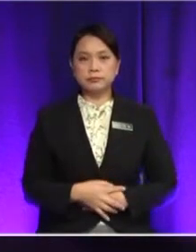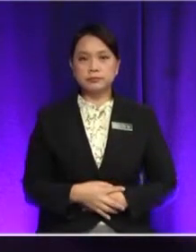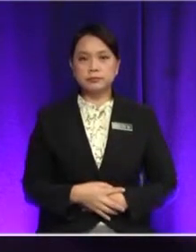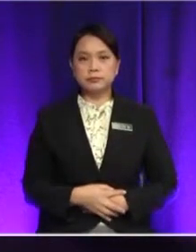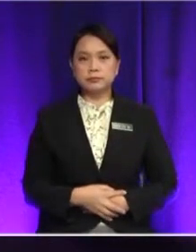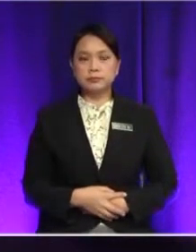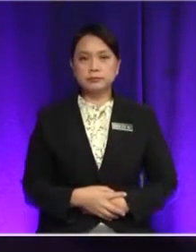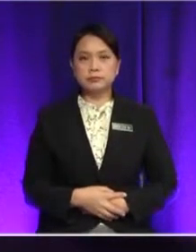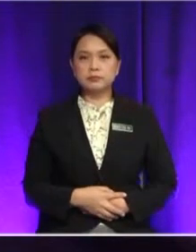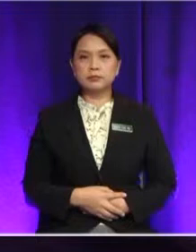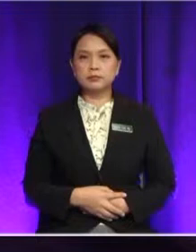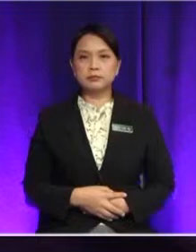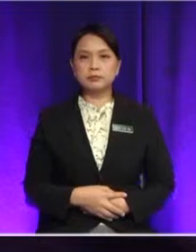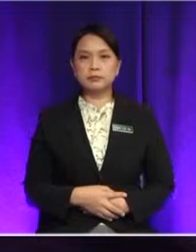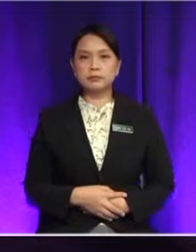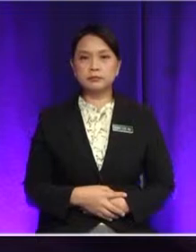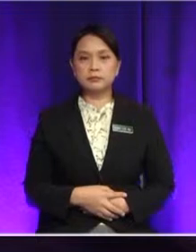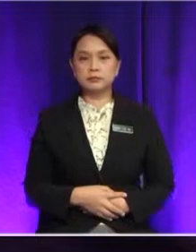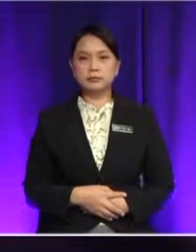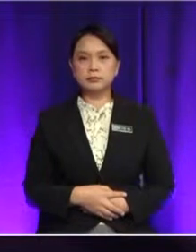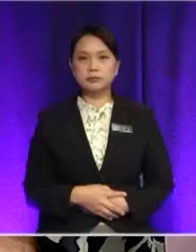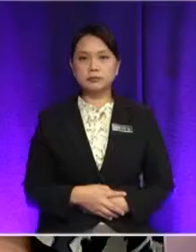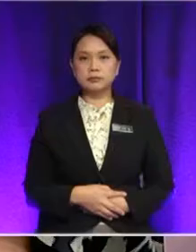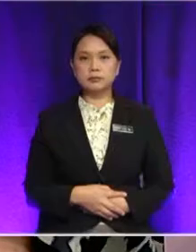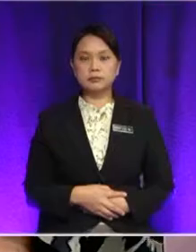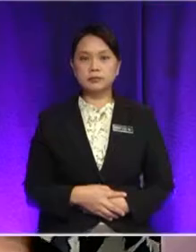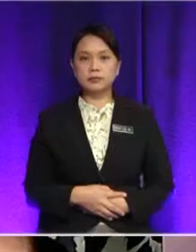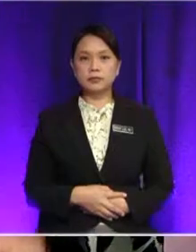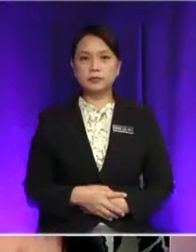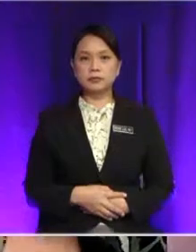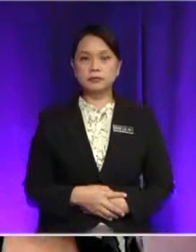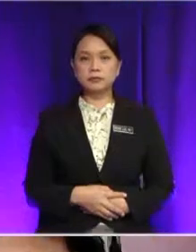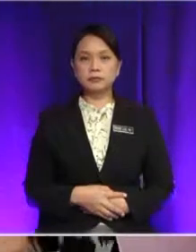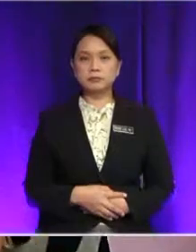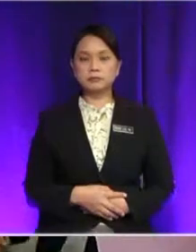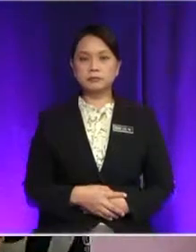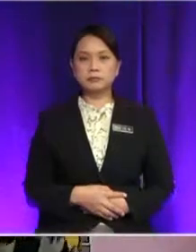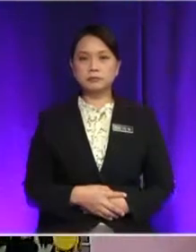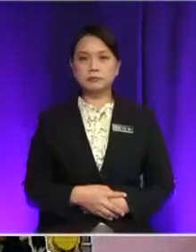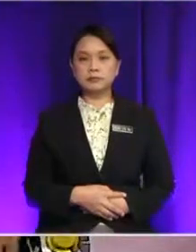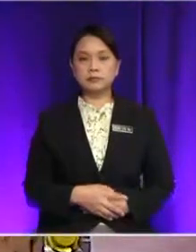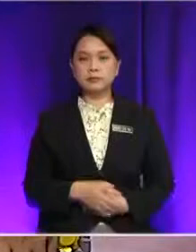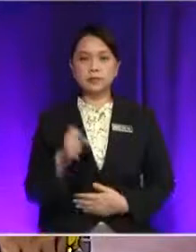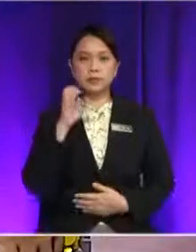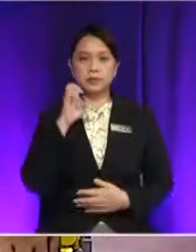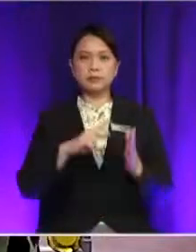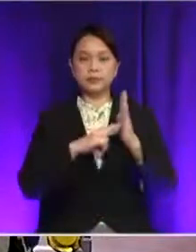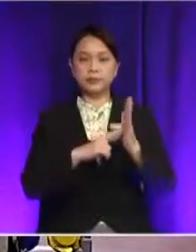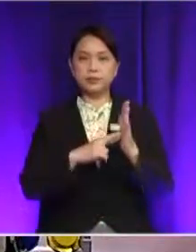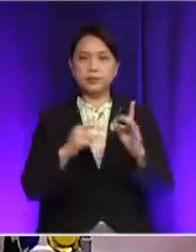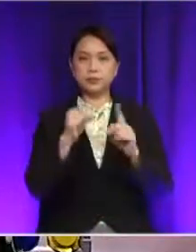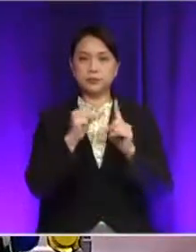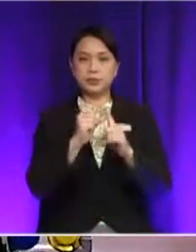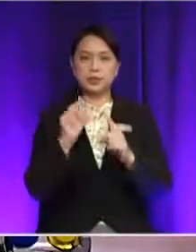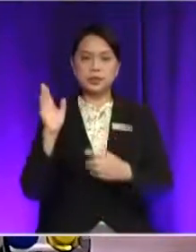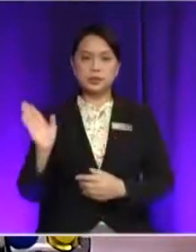the arrow should be pointing to the back, Shafika. Mm-hmm. Because she referred to the word effect, and the